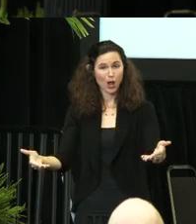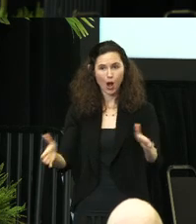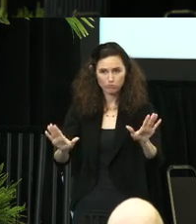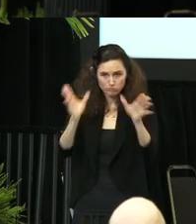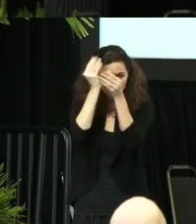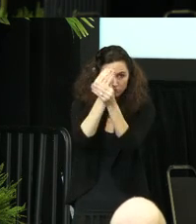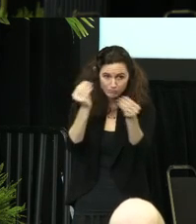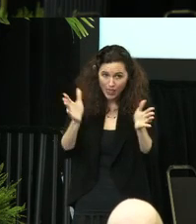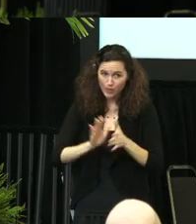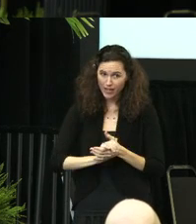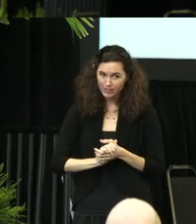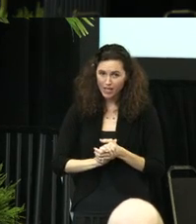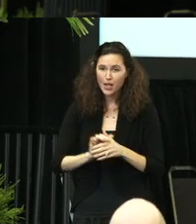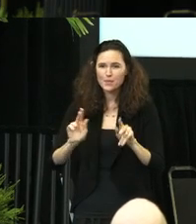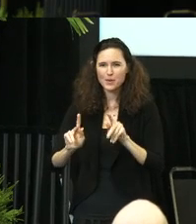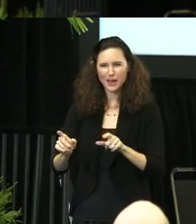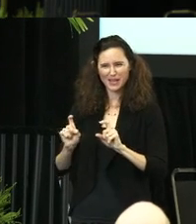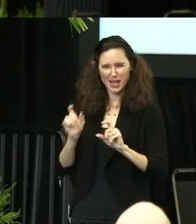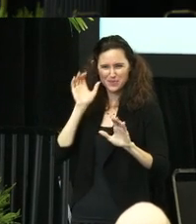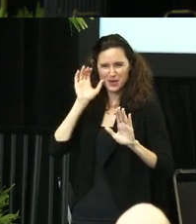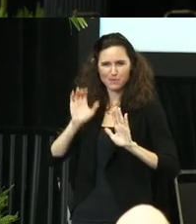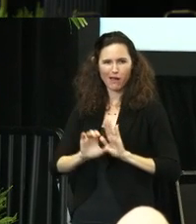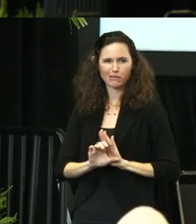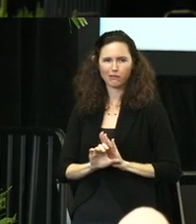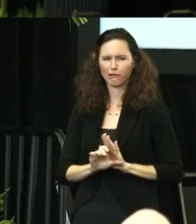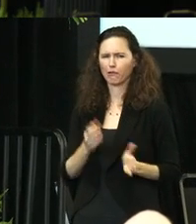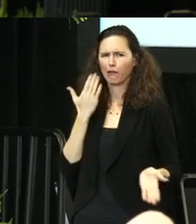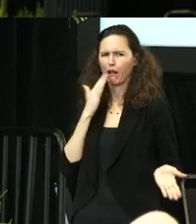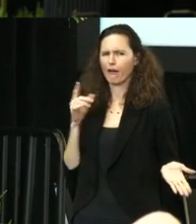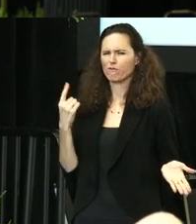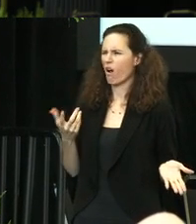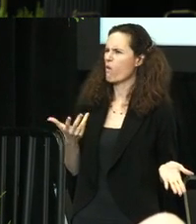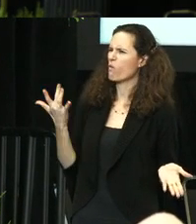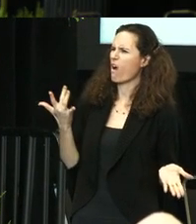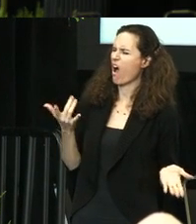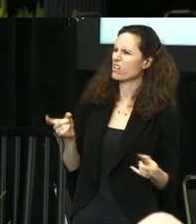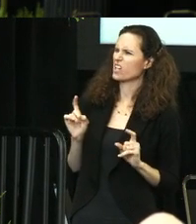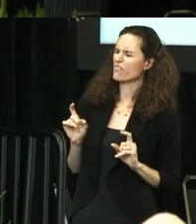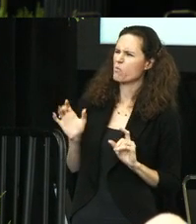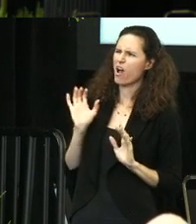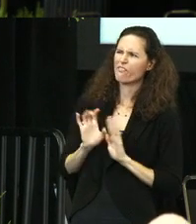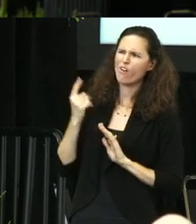way, people gave me pictures not knowing what I was going to do with them, so